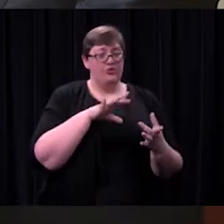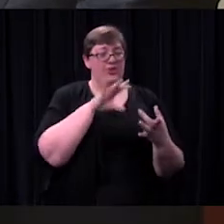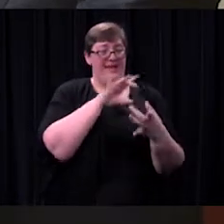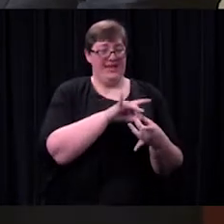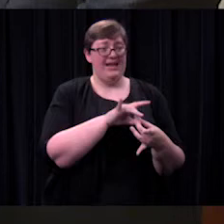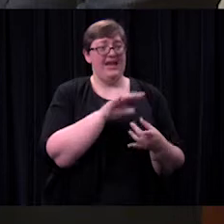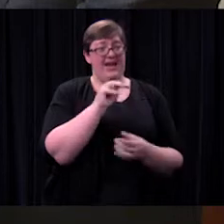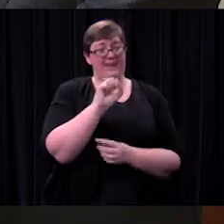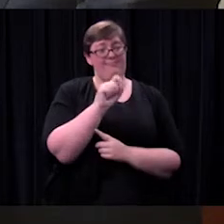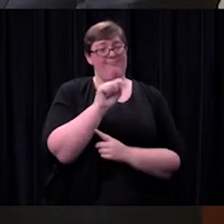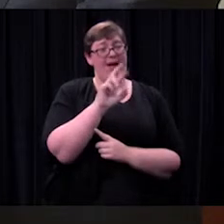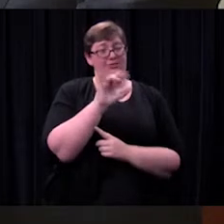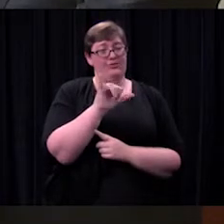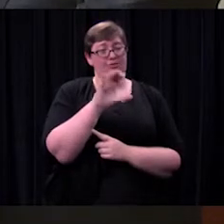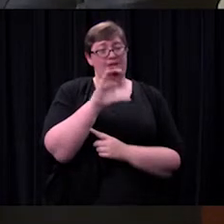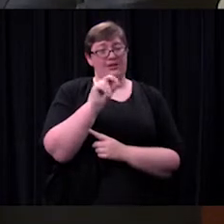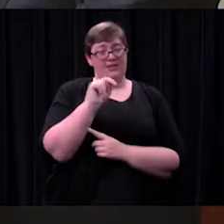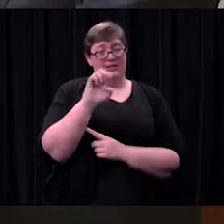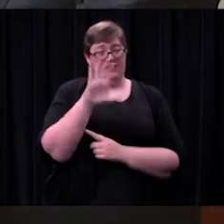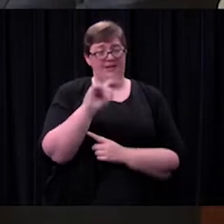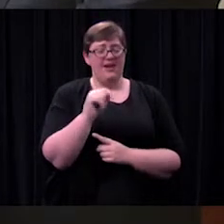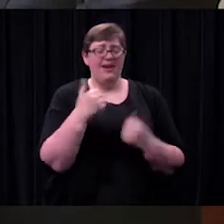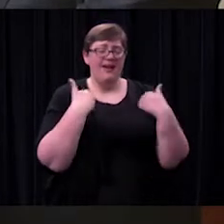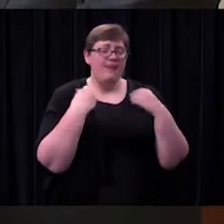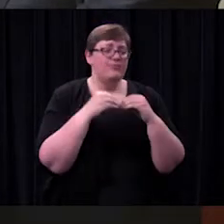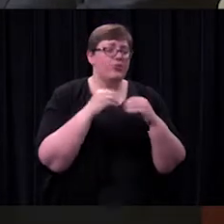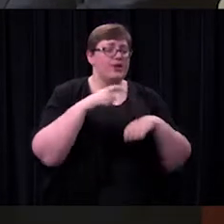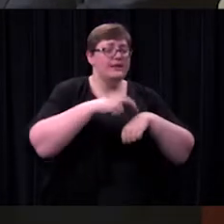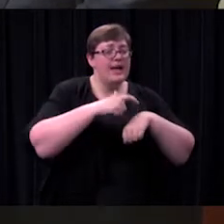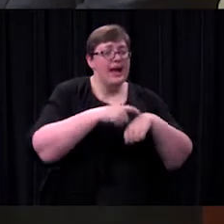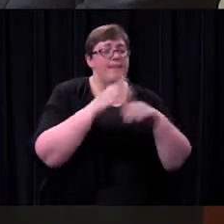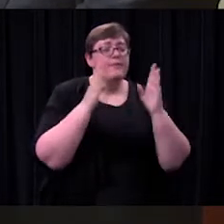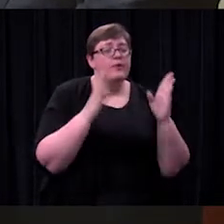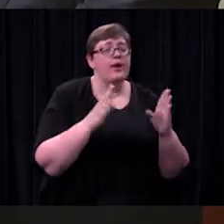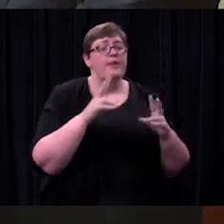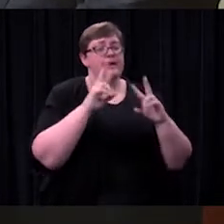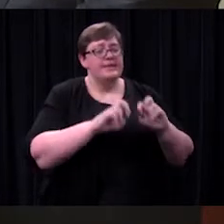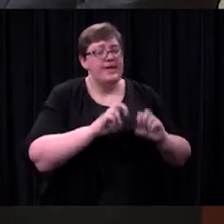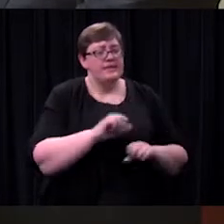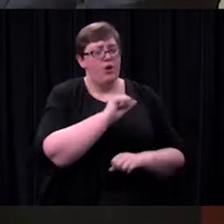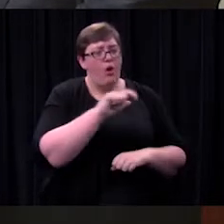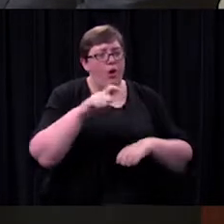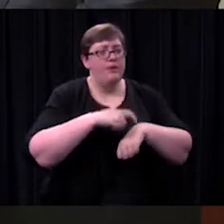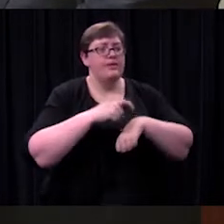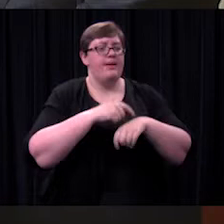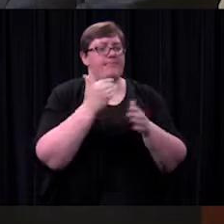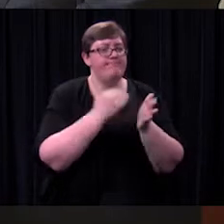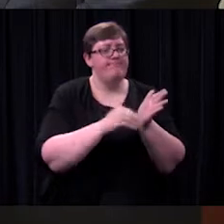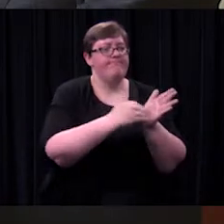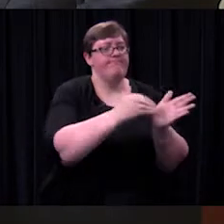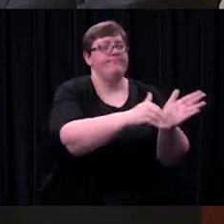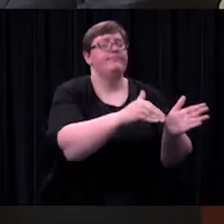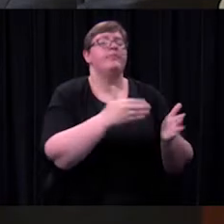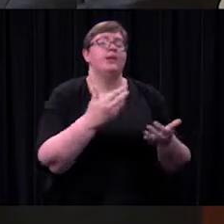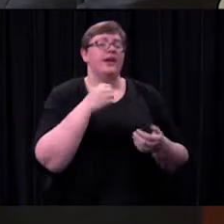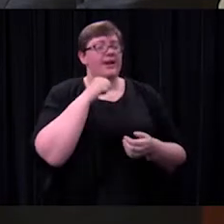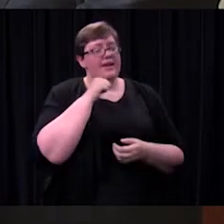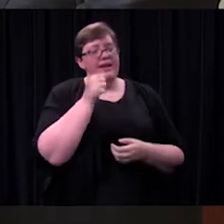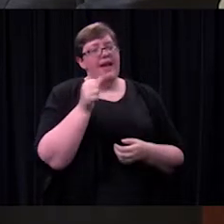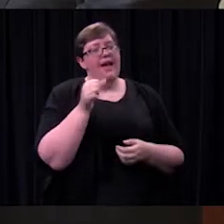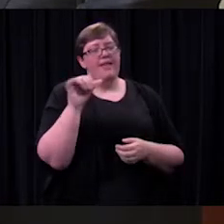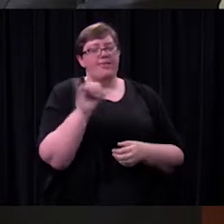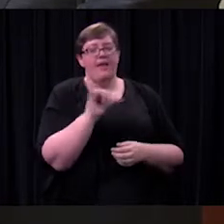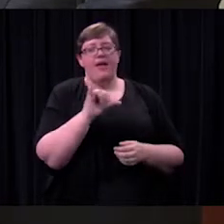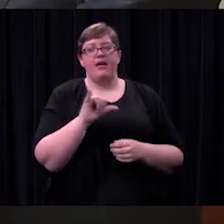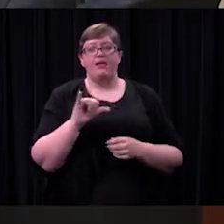of kind of this regular time frame. I'm assessing all the time, Right. not the way we would feel about assessment where